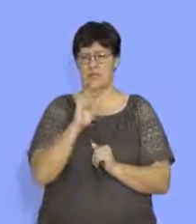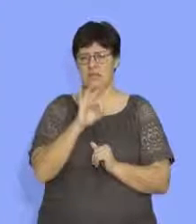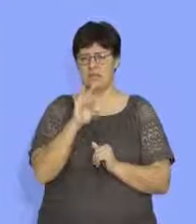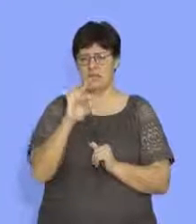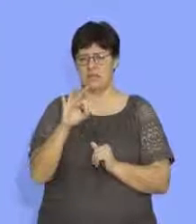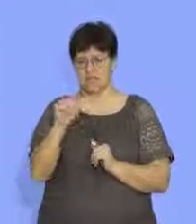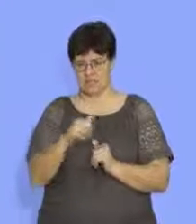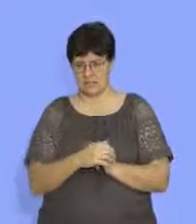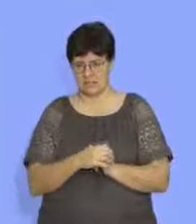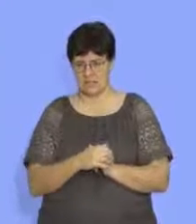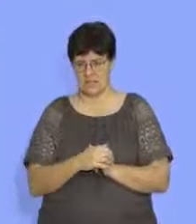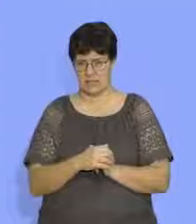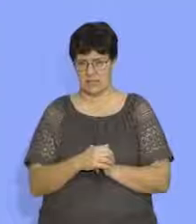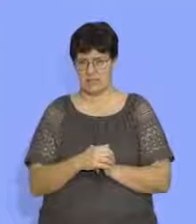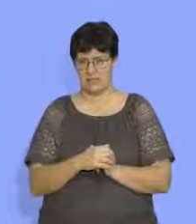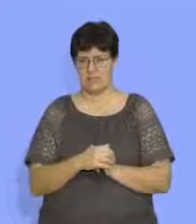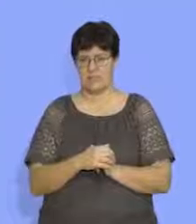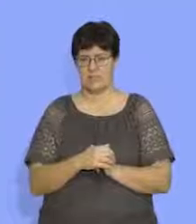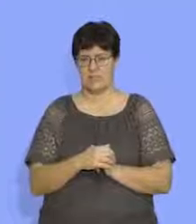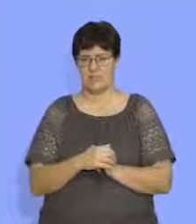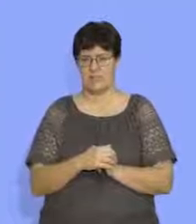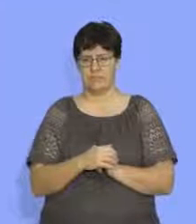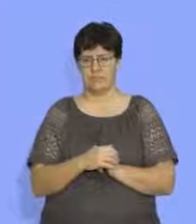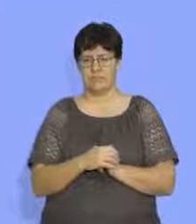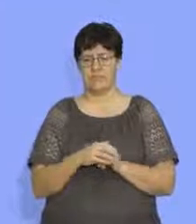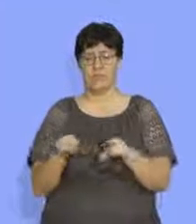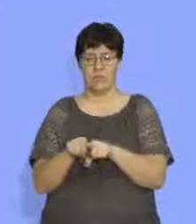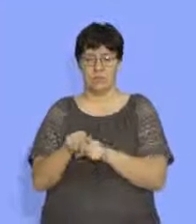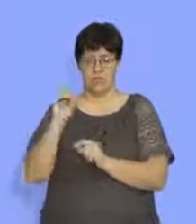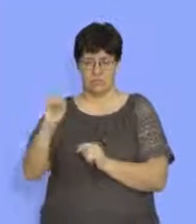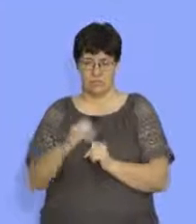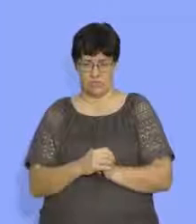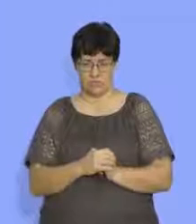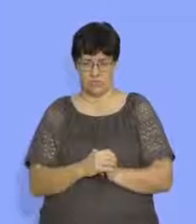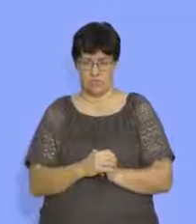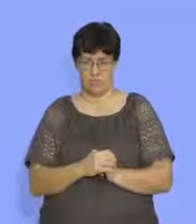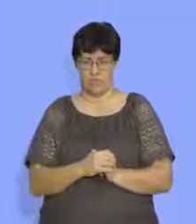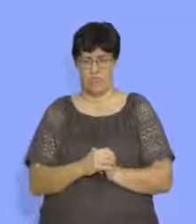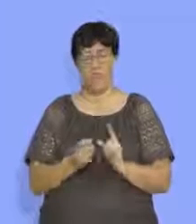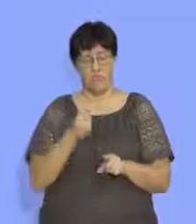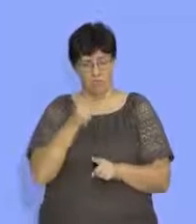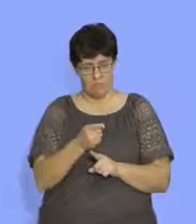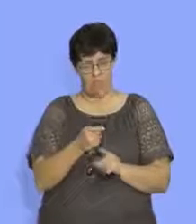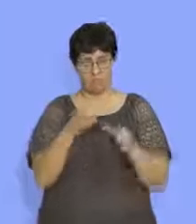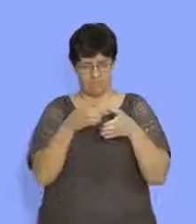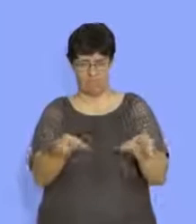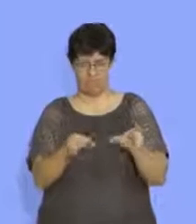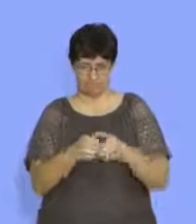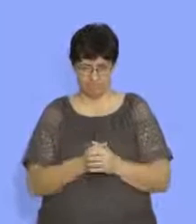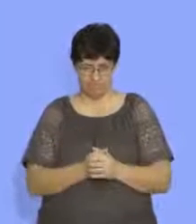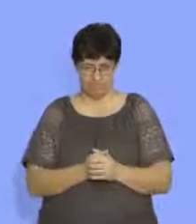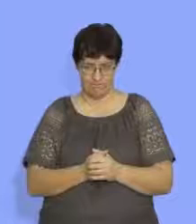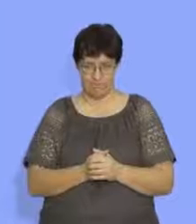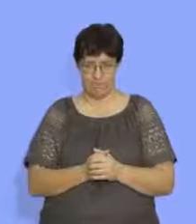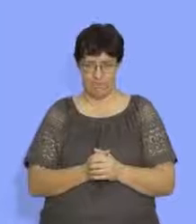this will be 336, right? So plus 336 equal to 0. And then from there you can then